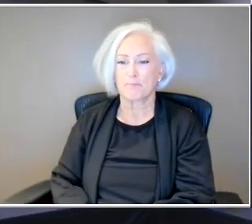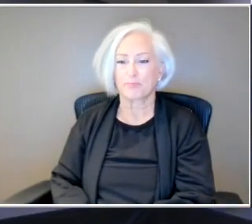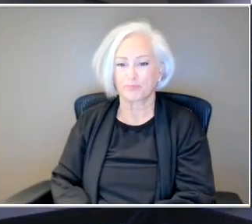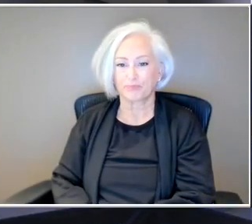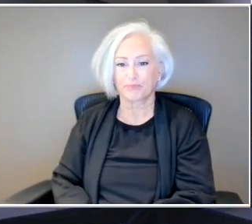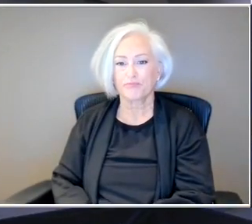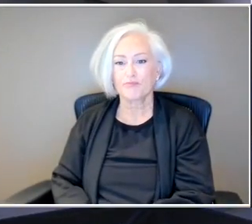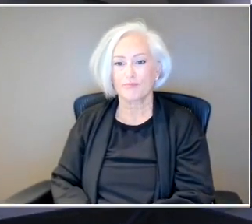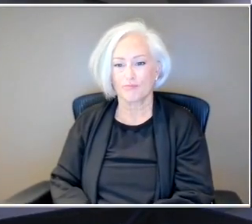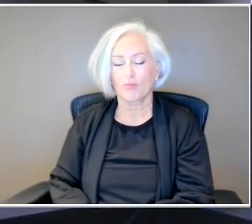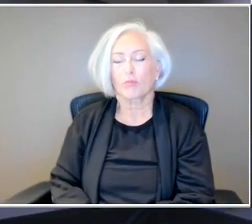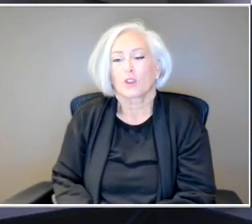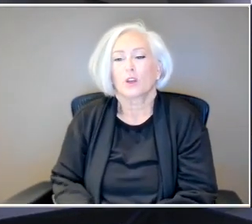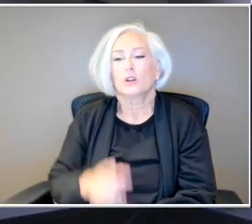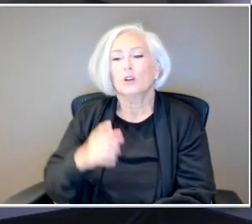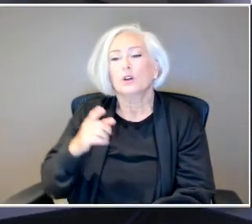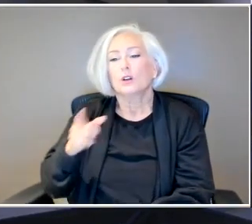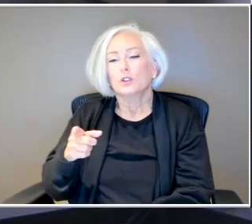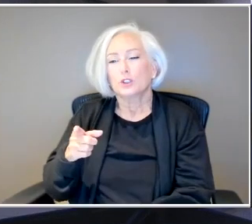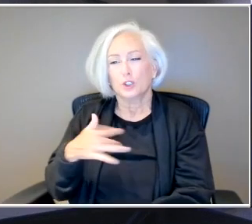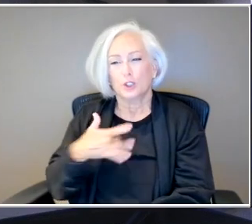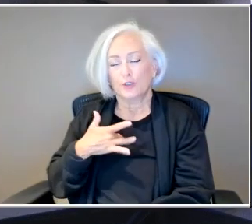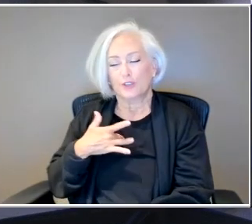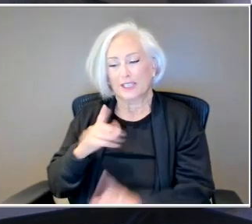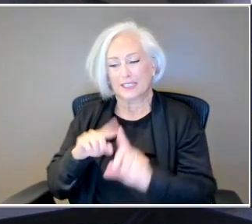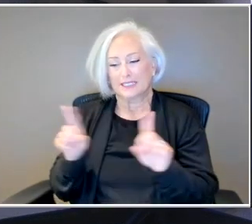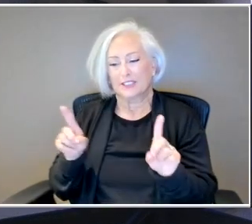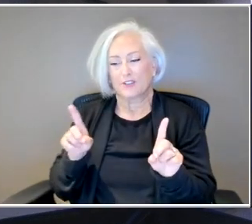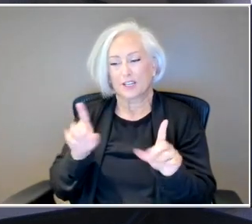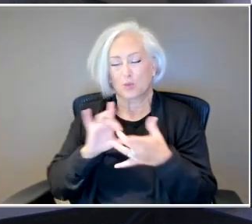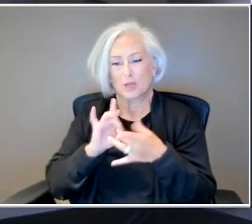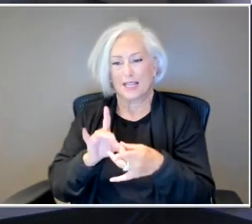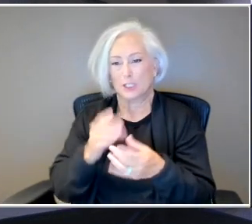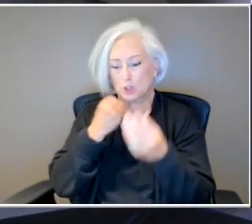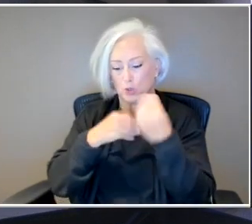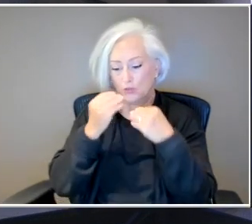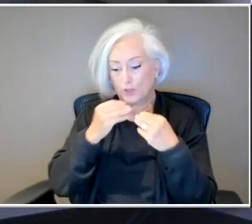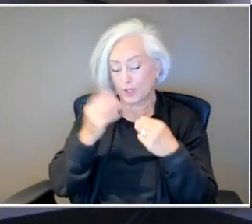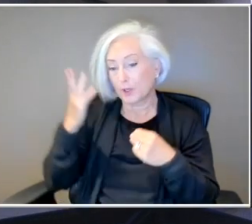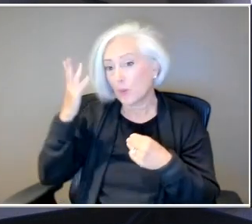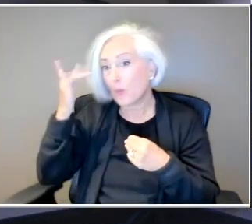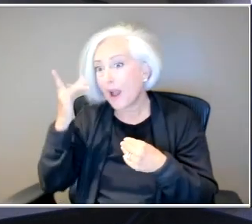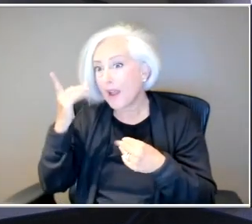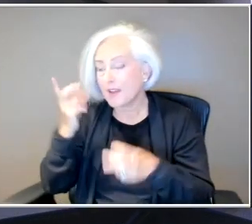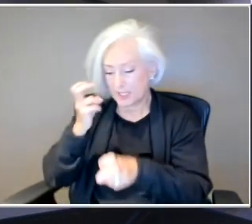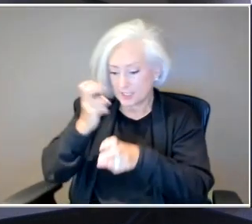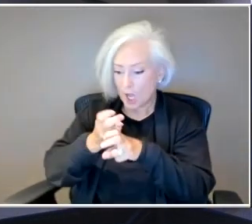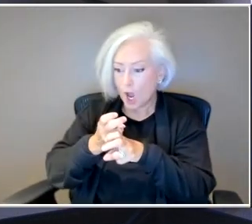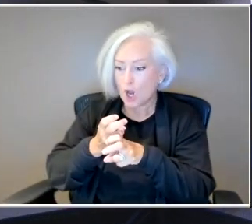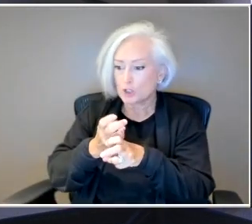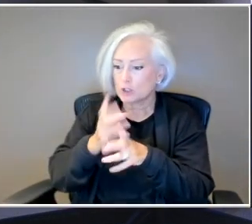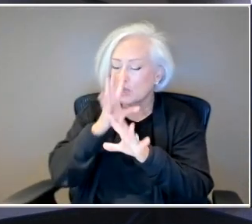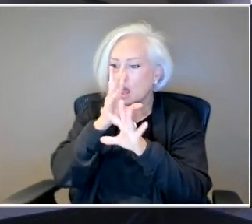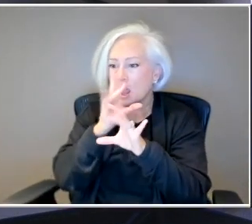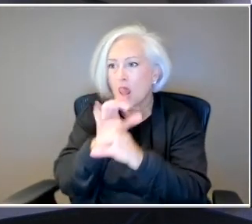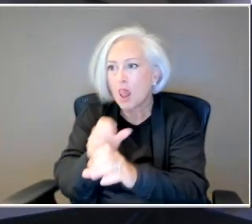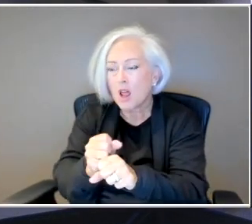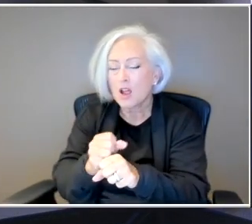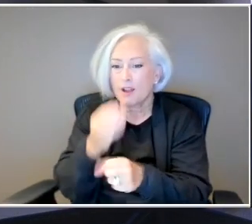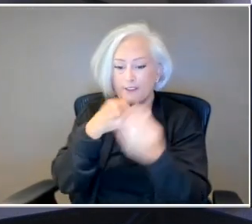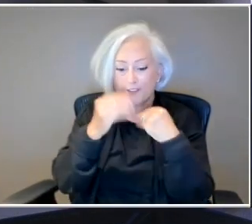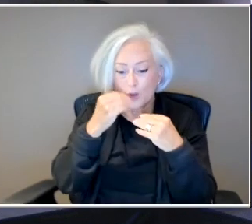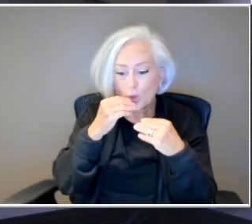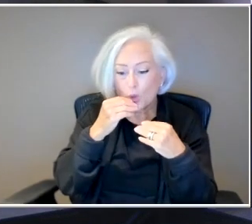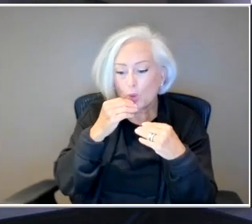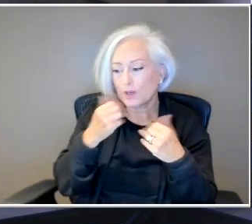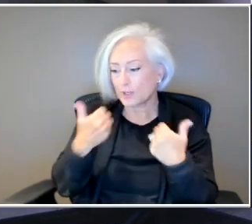if you find yourself feeling differently about food, because it's tough to be a foodie and then somebody who's trying to watch their weight. Somebody wants to go out to restaurants and try new